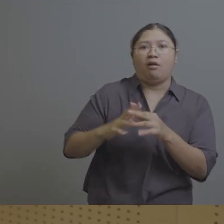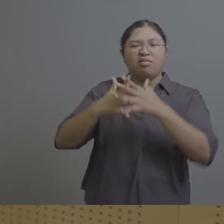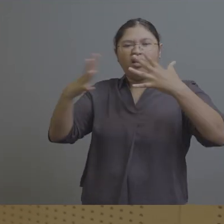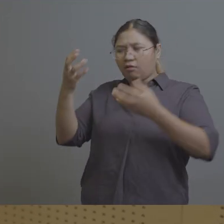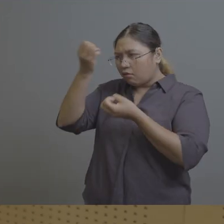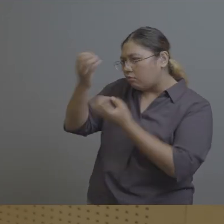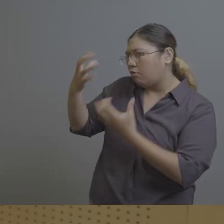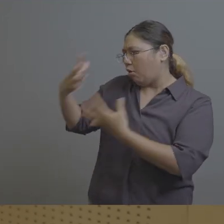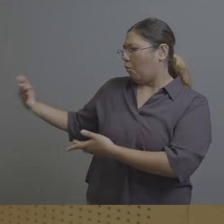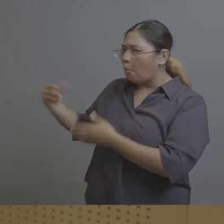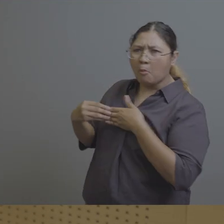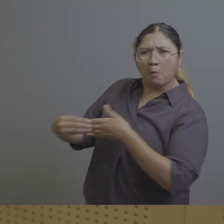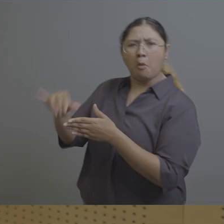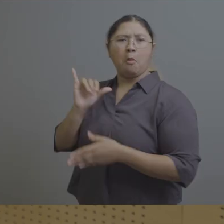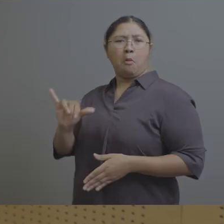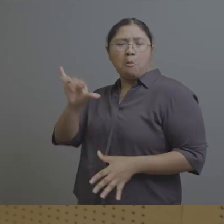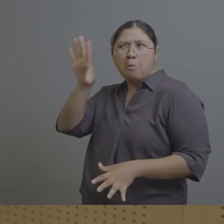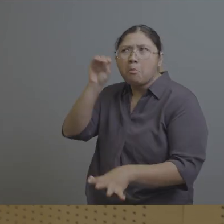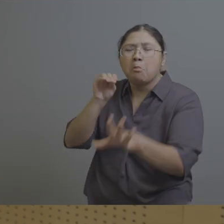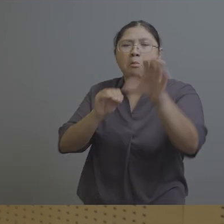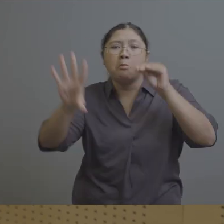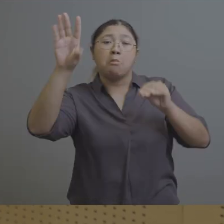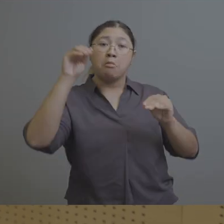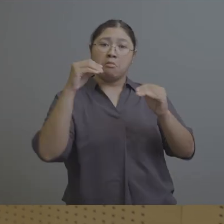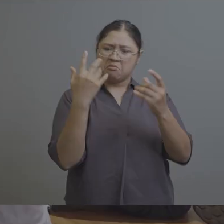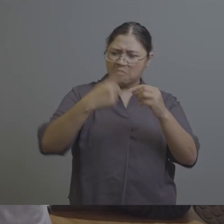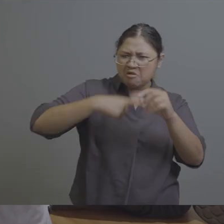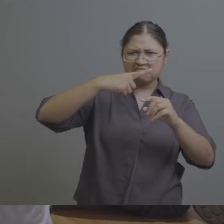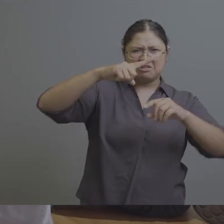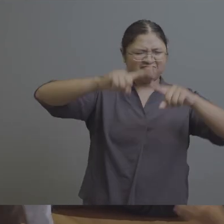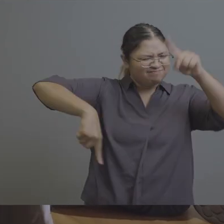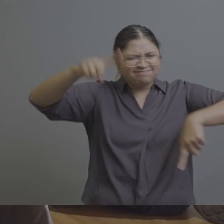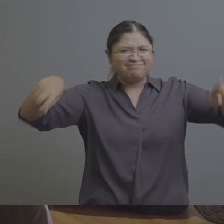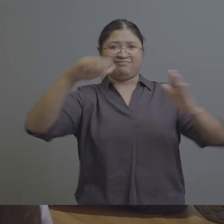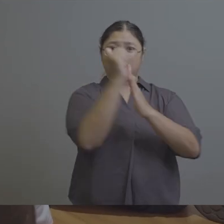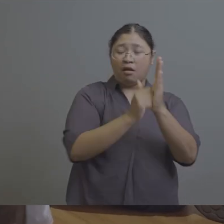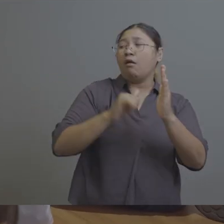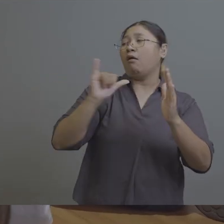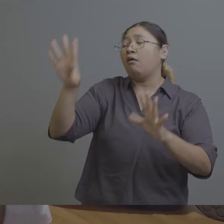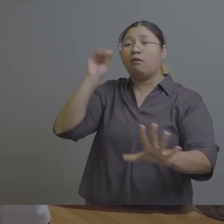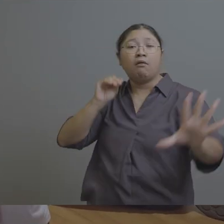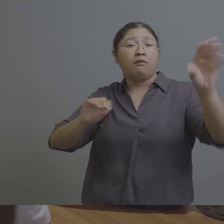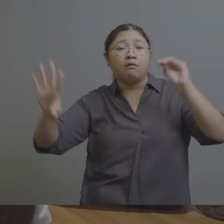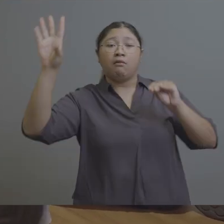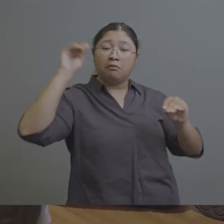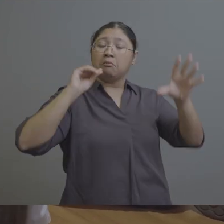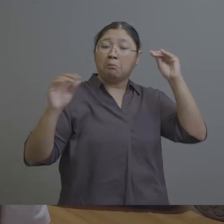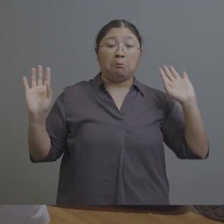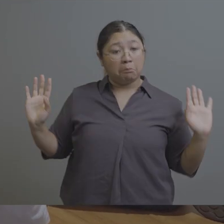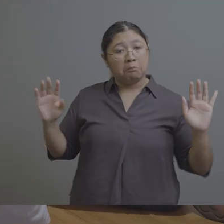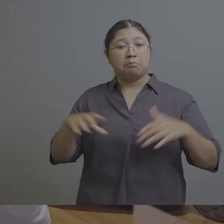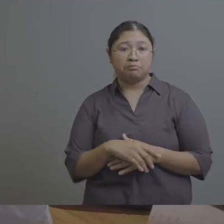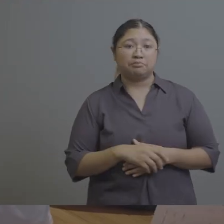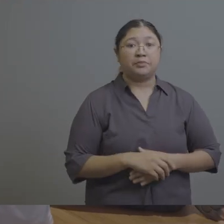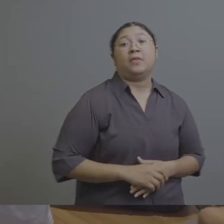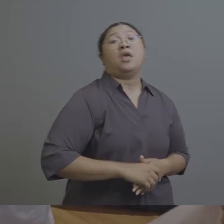and informative, with the facilitator bringing us around to exhibitions, letting us understand a bit more about the artwork